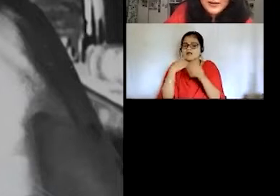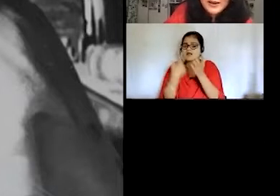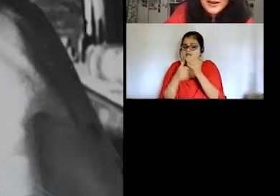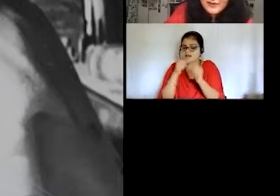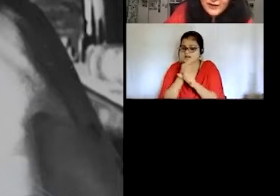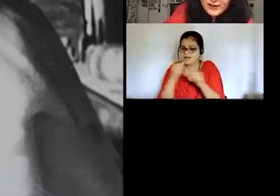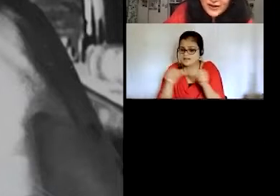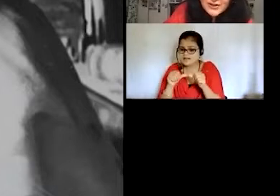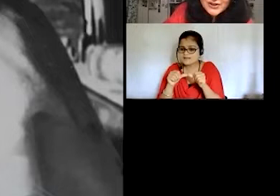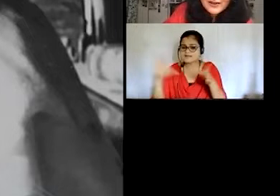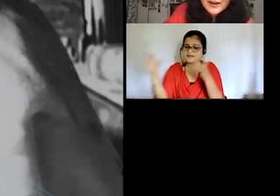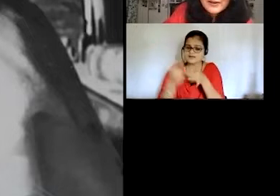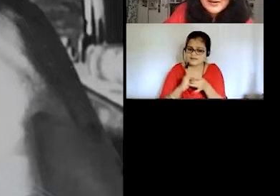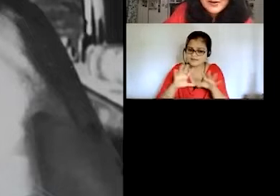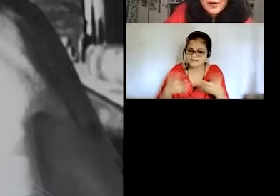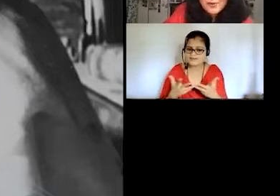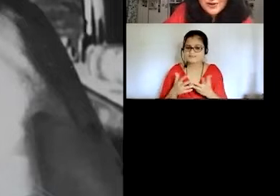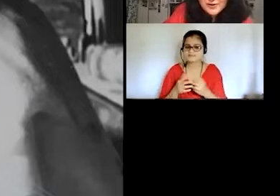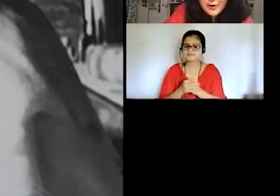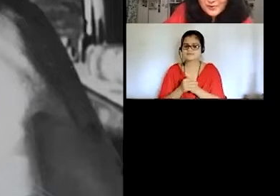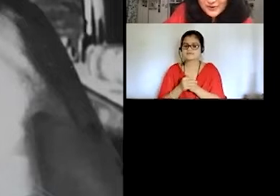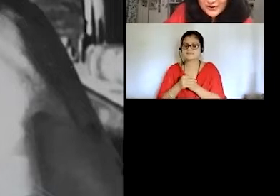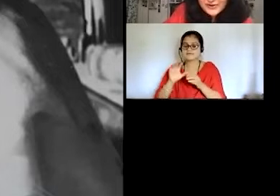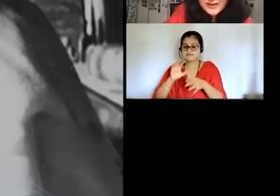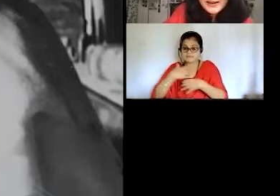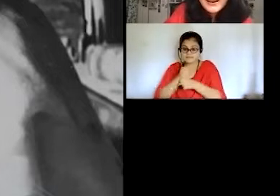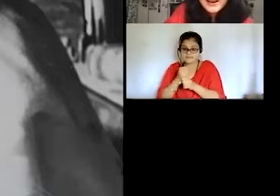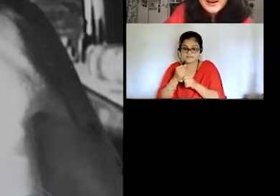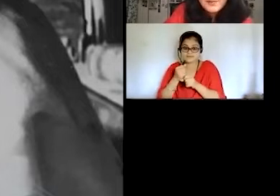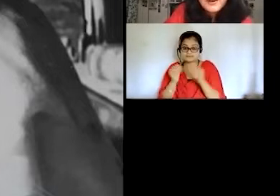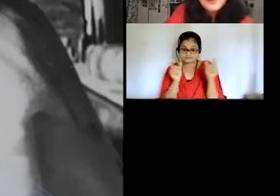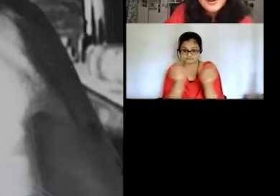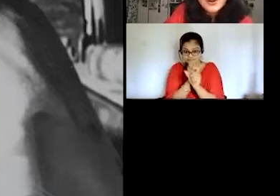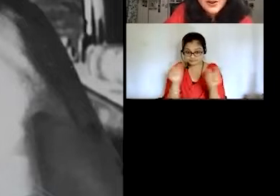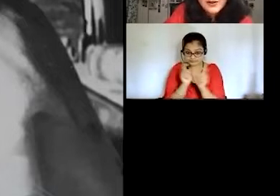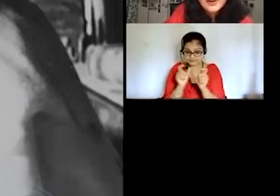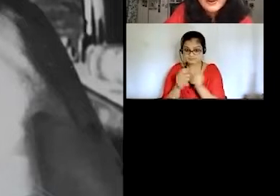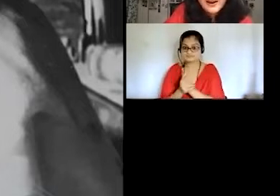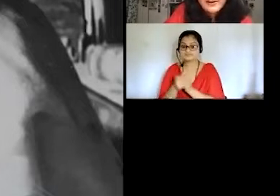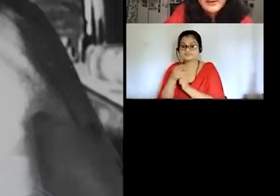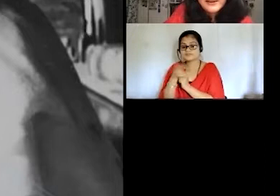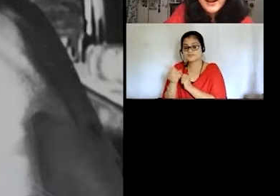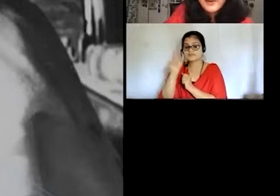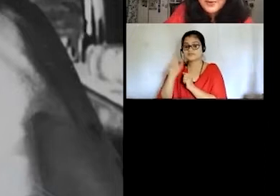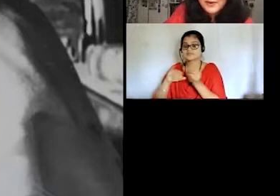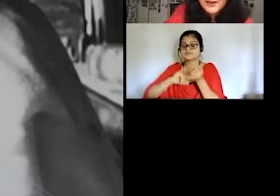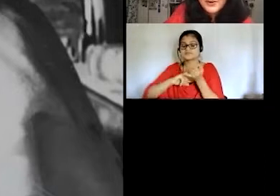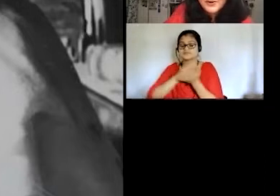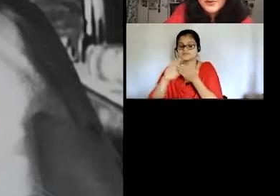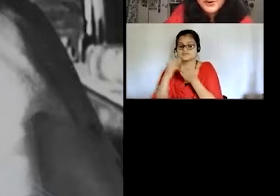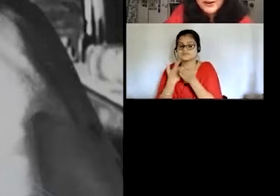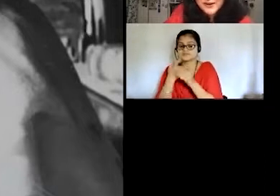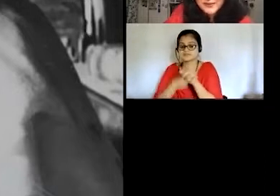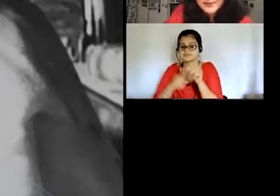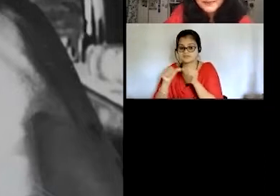raga. Vignesh renders the composition, accompanied by Shreya on the violin and Praveen on